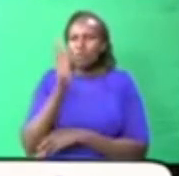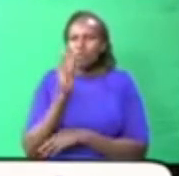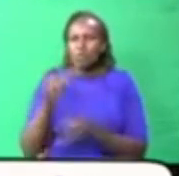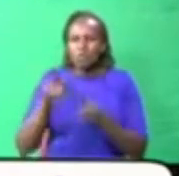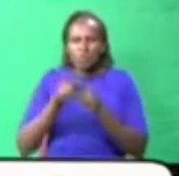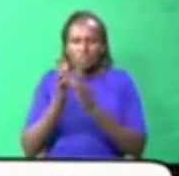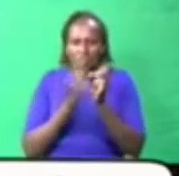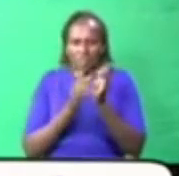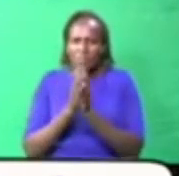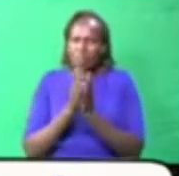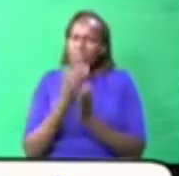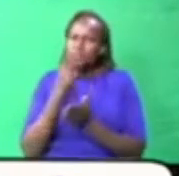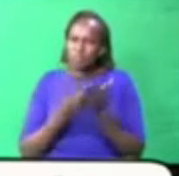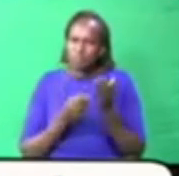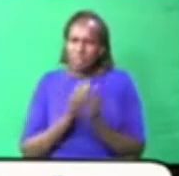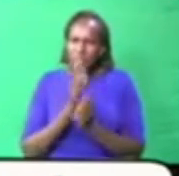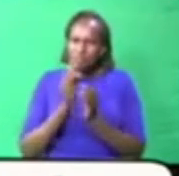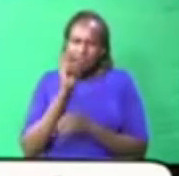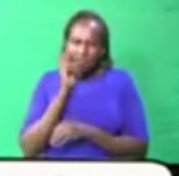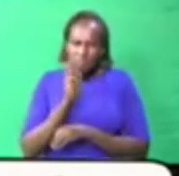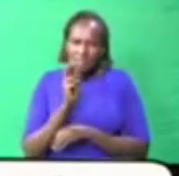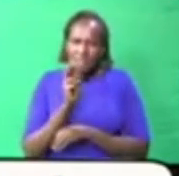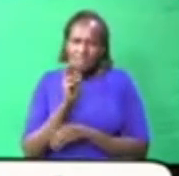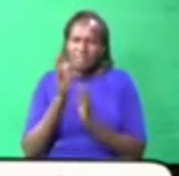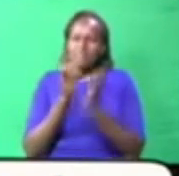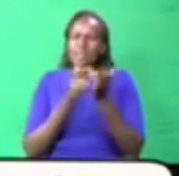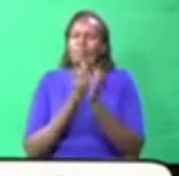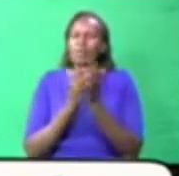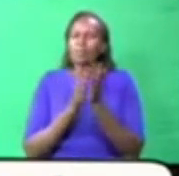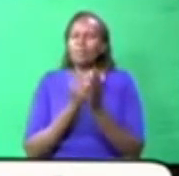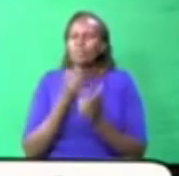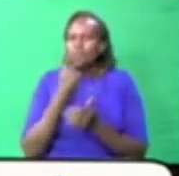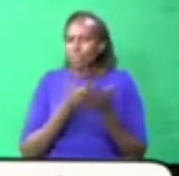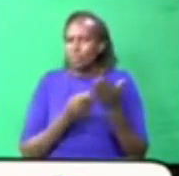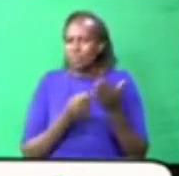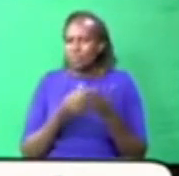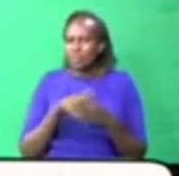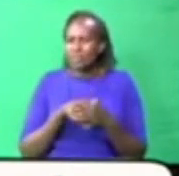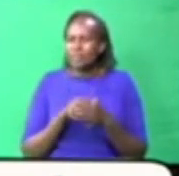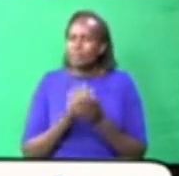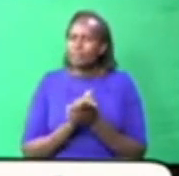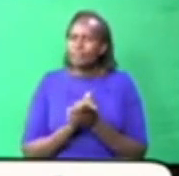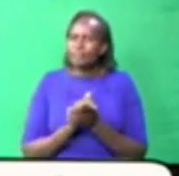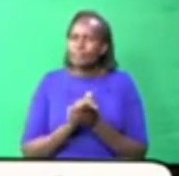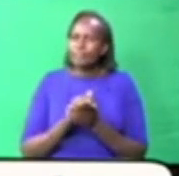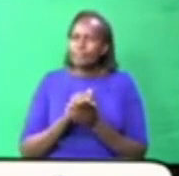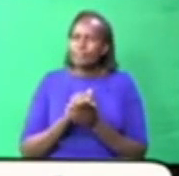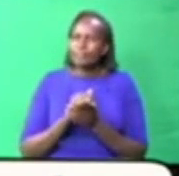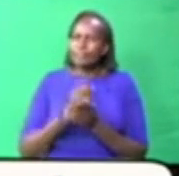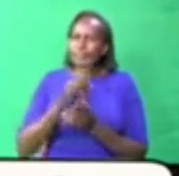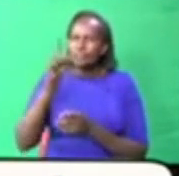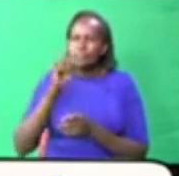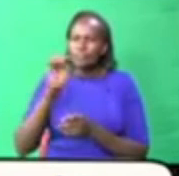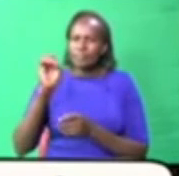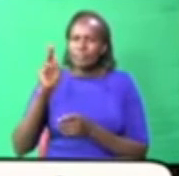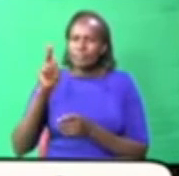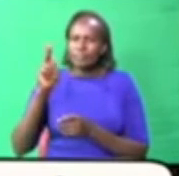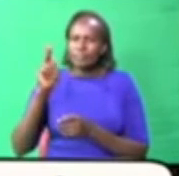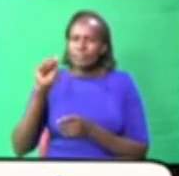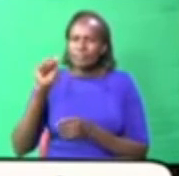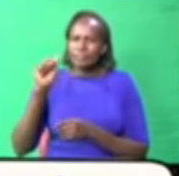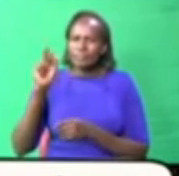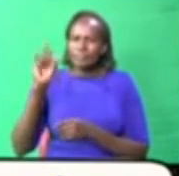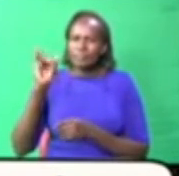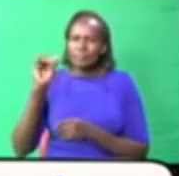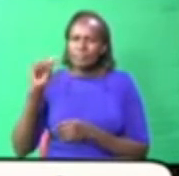says. Ukienda kwenye kitabu cha Zechariah, you check this in the book of Zechariah, chapter 8. I read